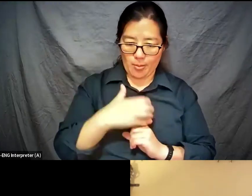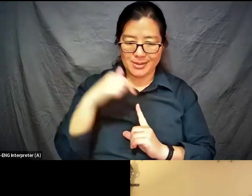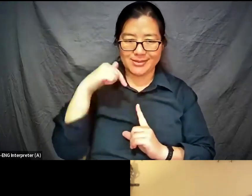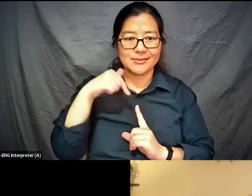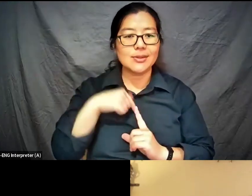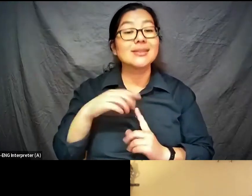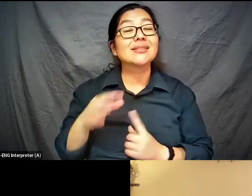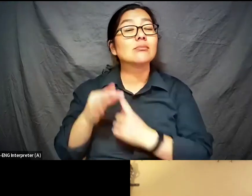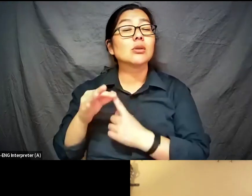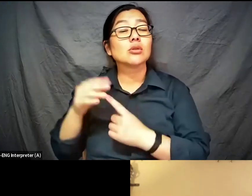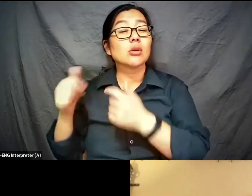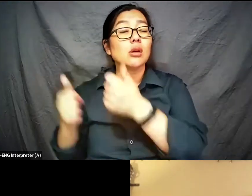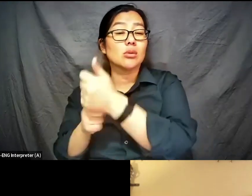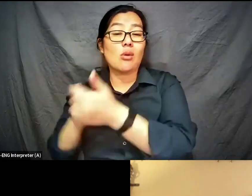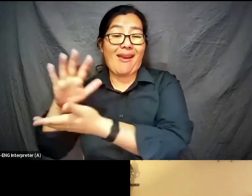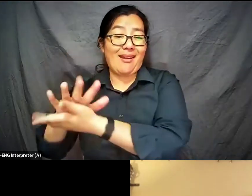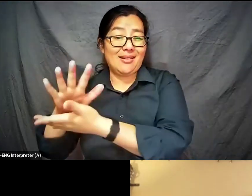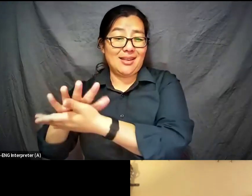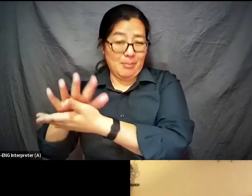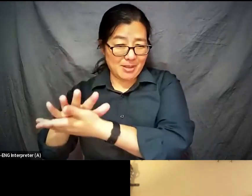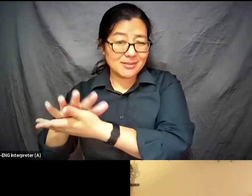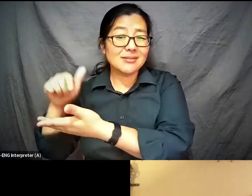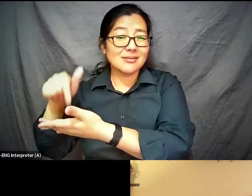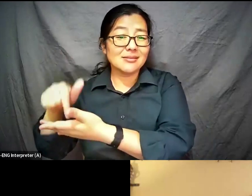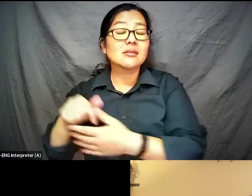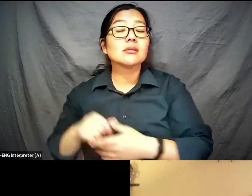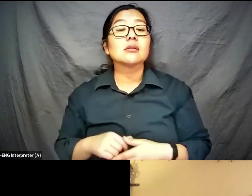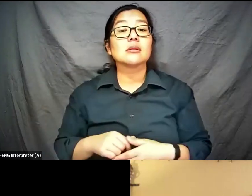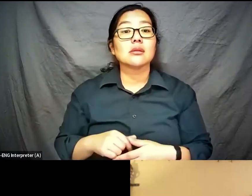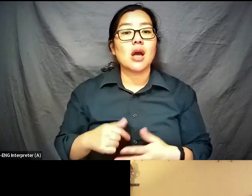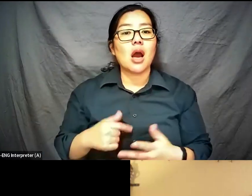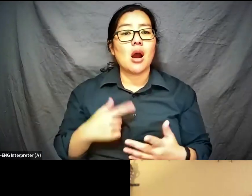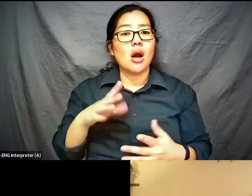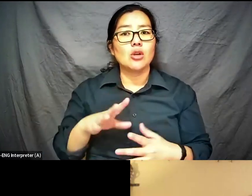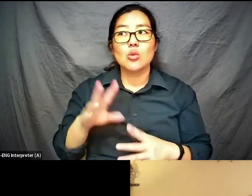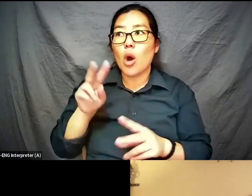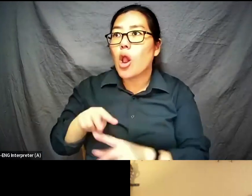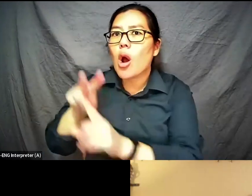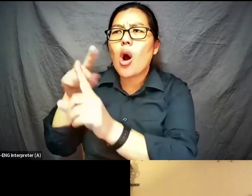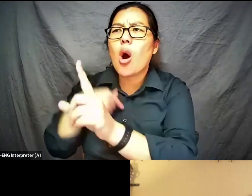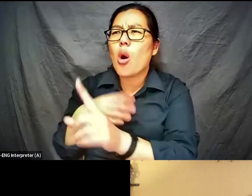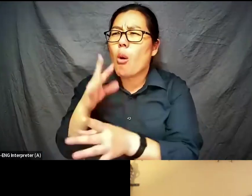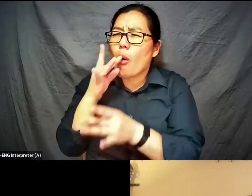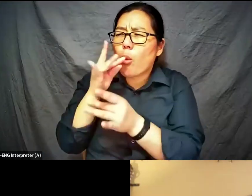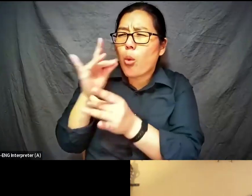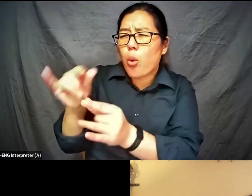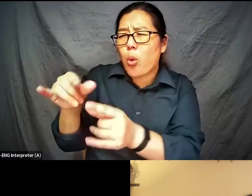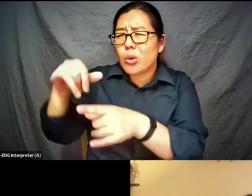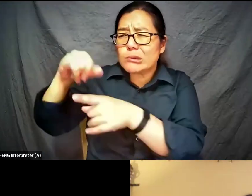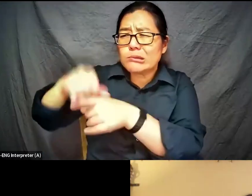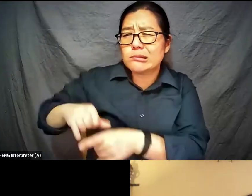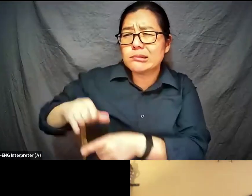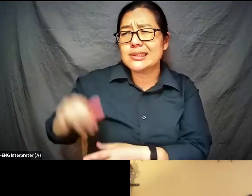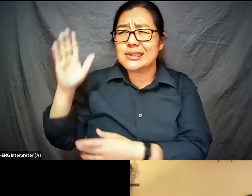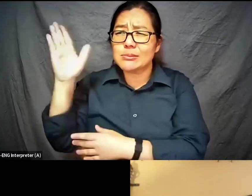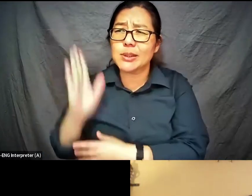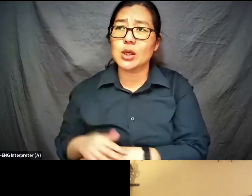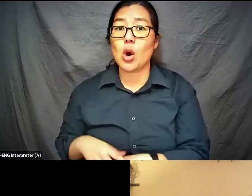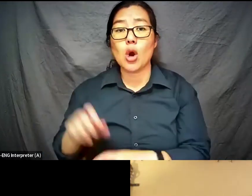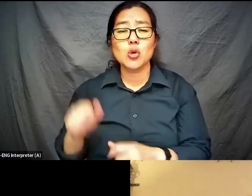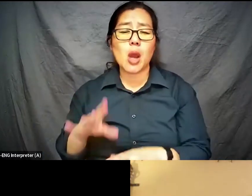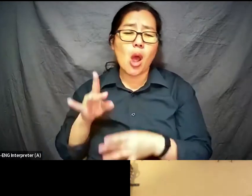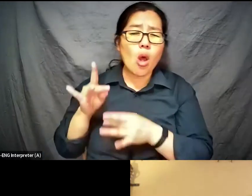to see like these descriptions and things that are added to the video are things that people might think, oh, maybe that's something